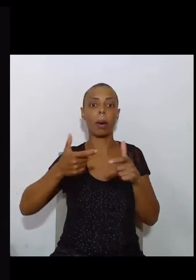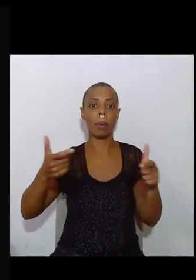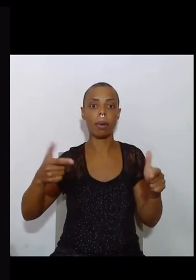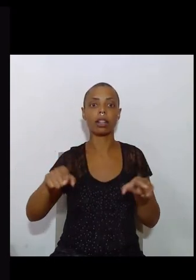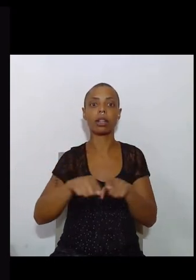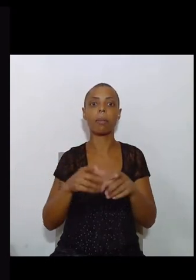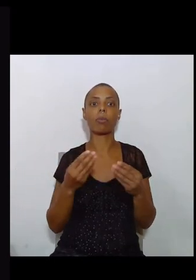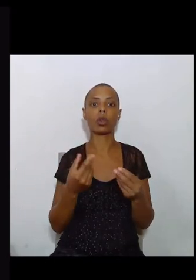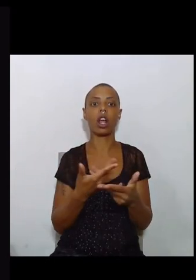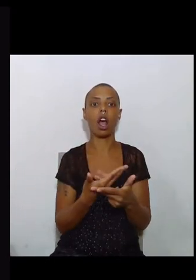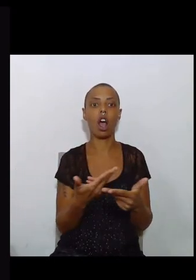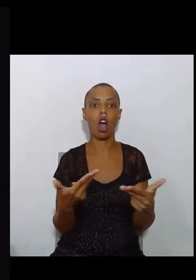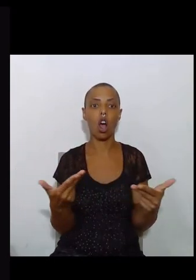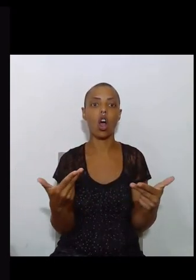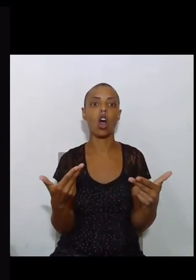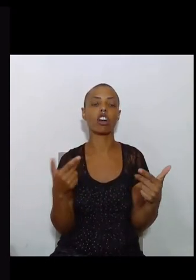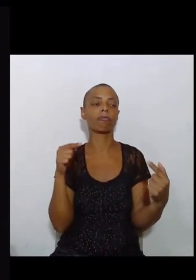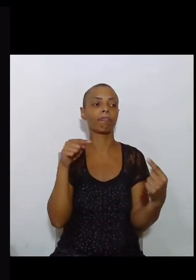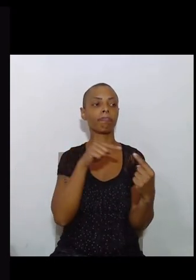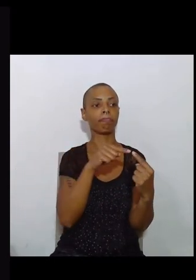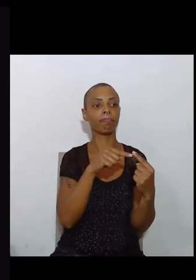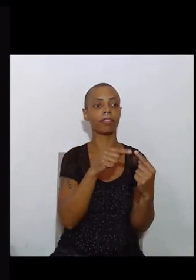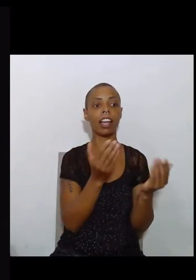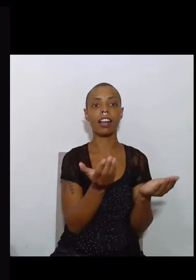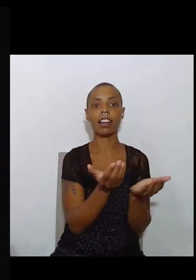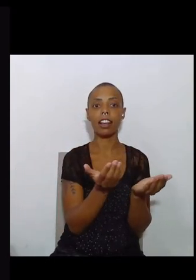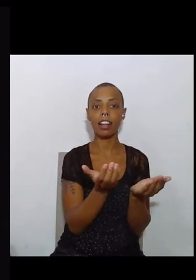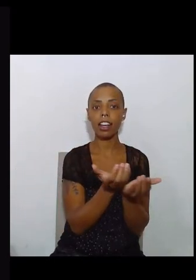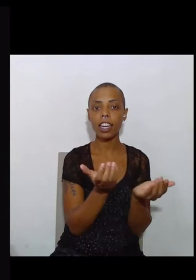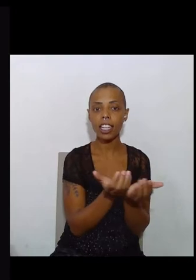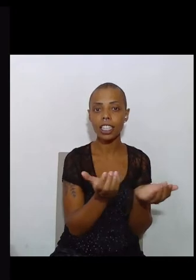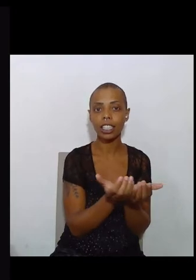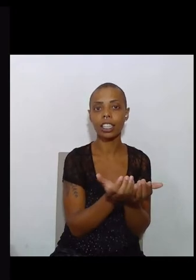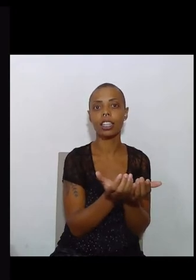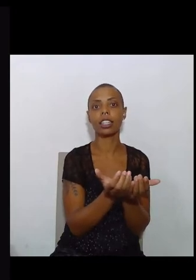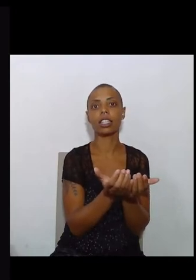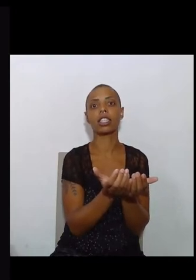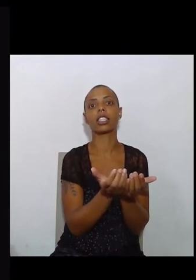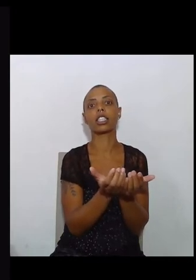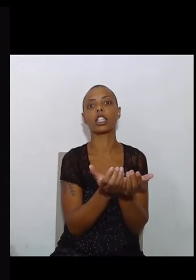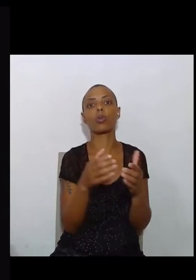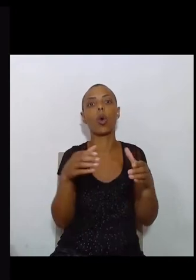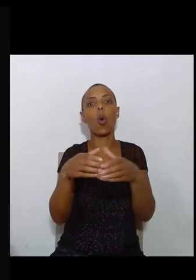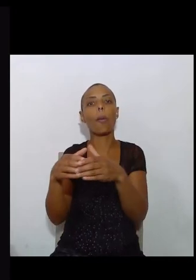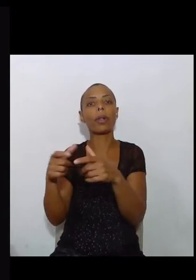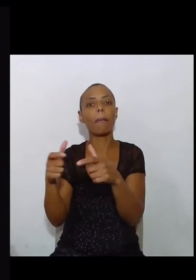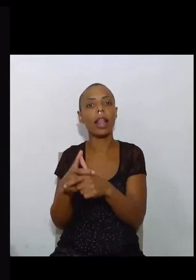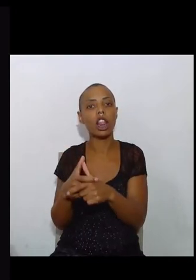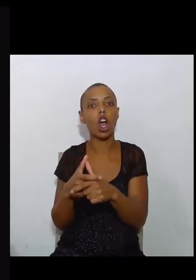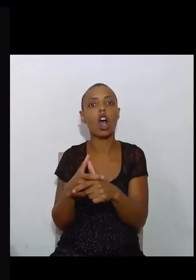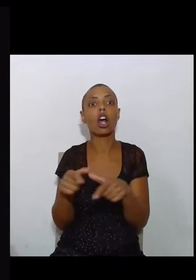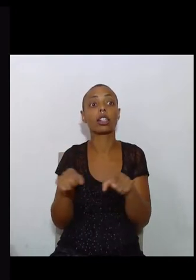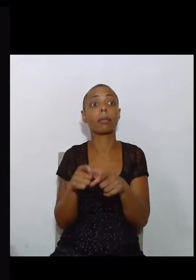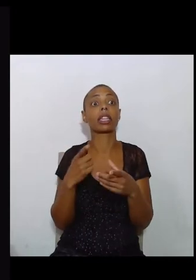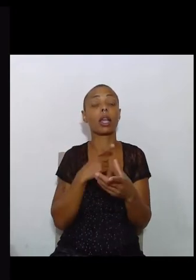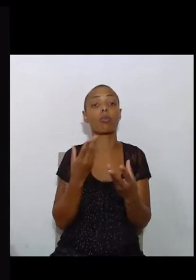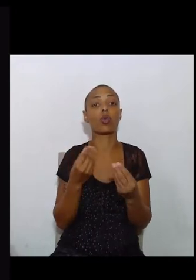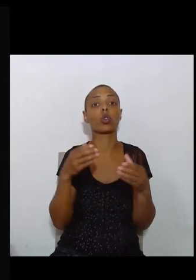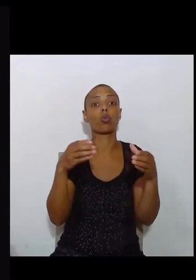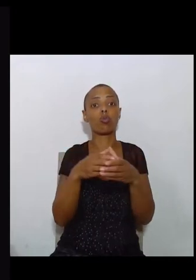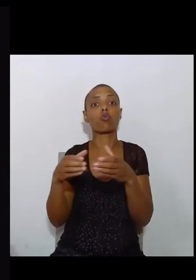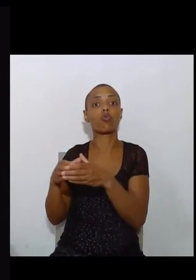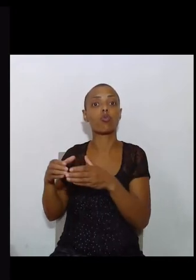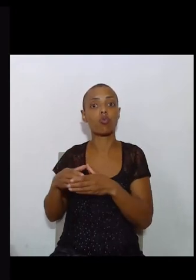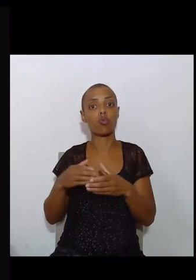spreading amongst a lot of vulnerable tribes in India has been an issue uh through all this